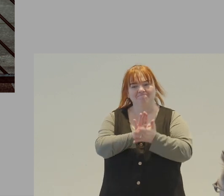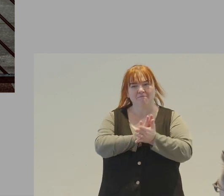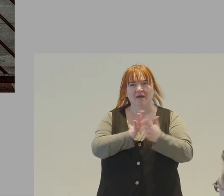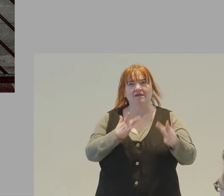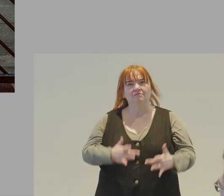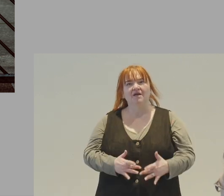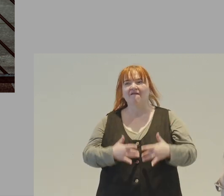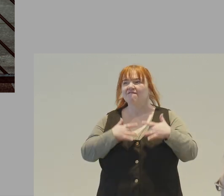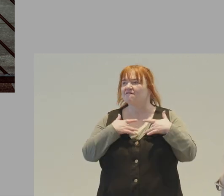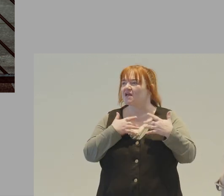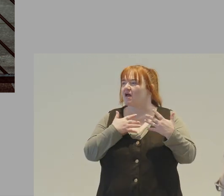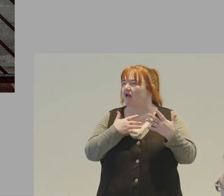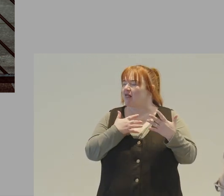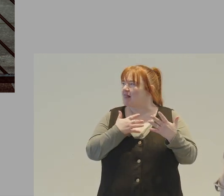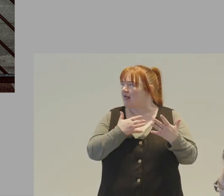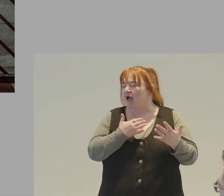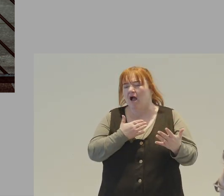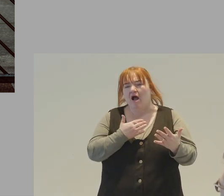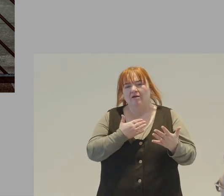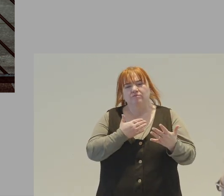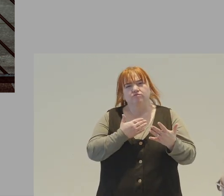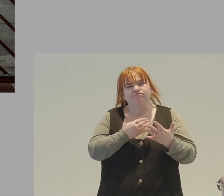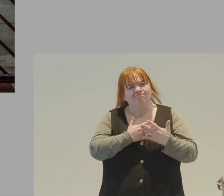highs than lows.